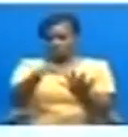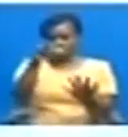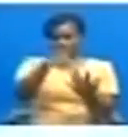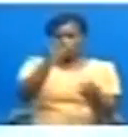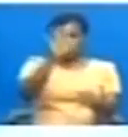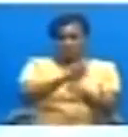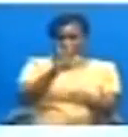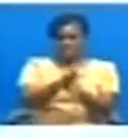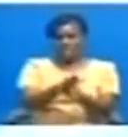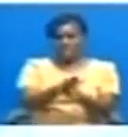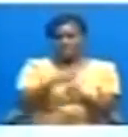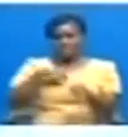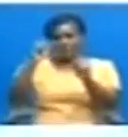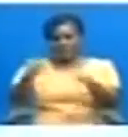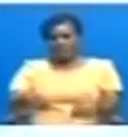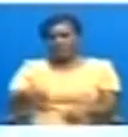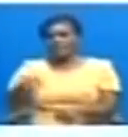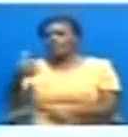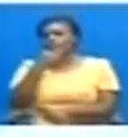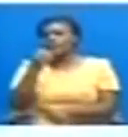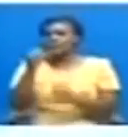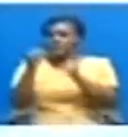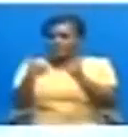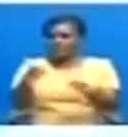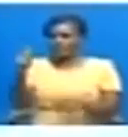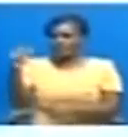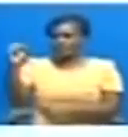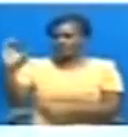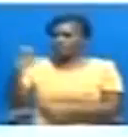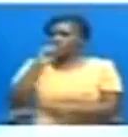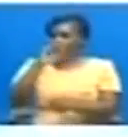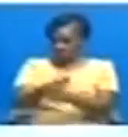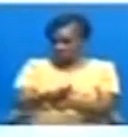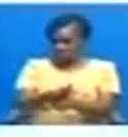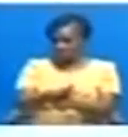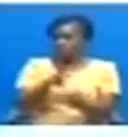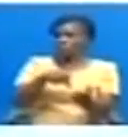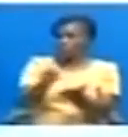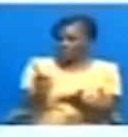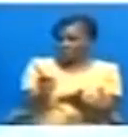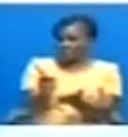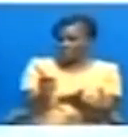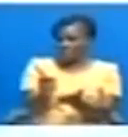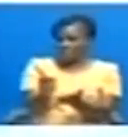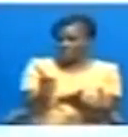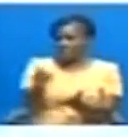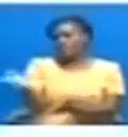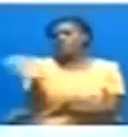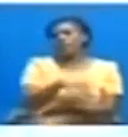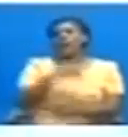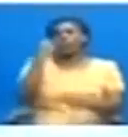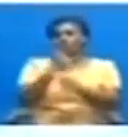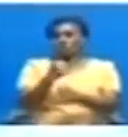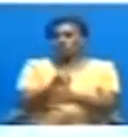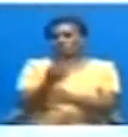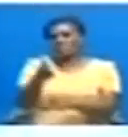as many as I can. Oyego Onyino says, if the TSC promises to pay 50 to 60% in 90 days, they should go back.